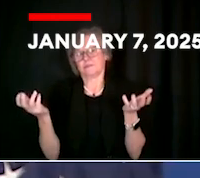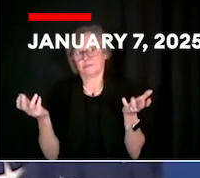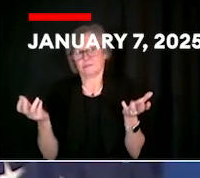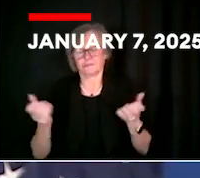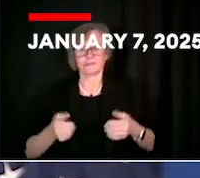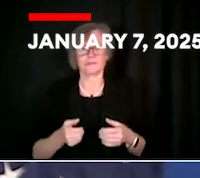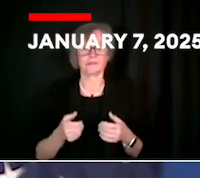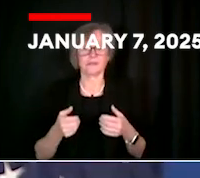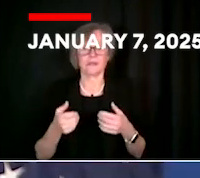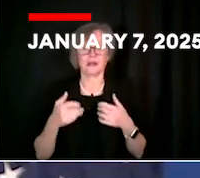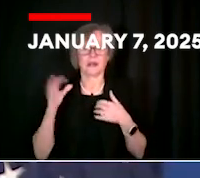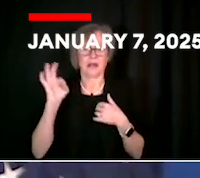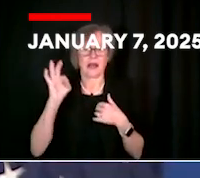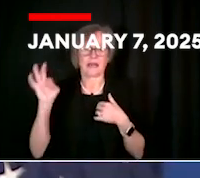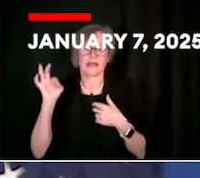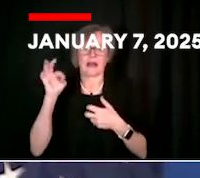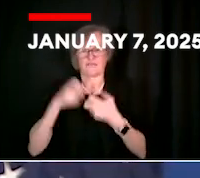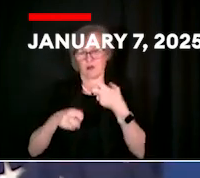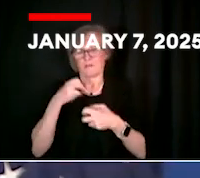have 99 problems,